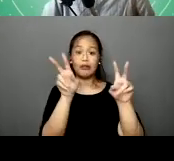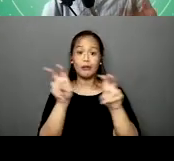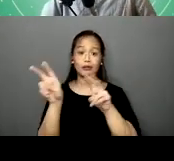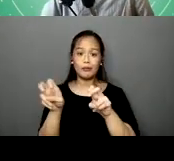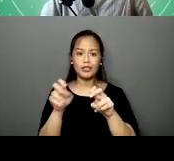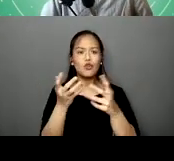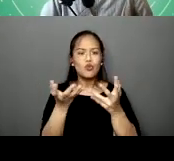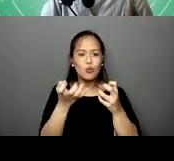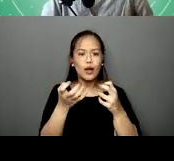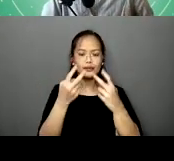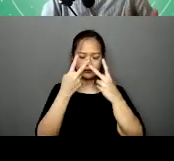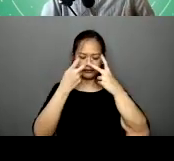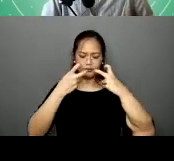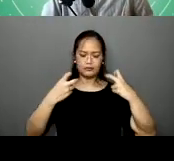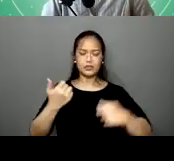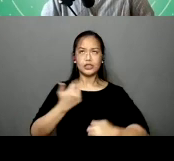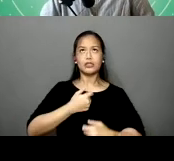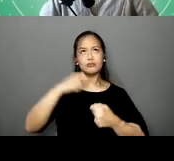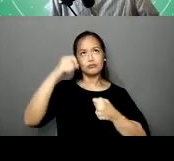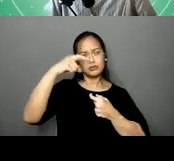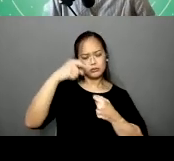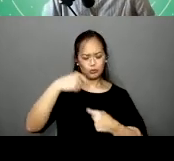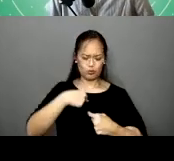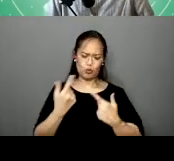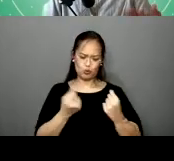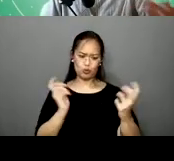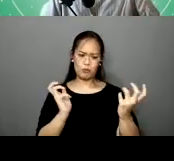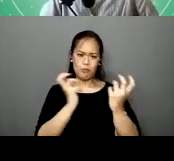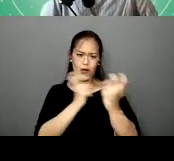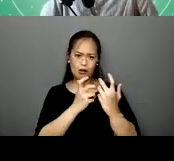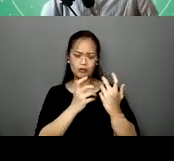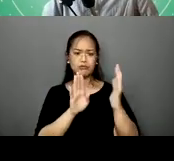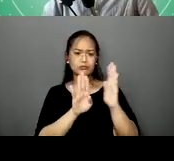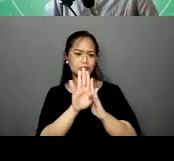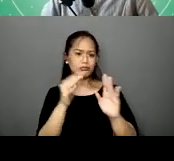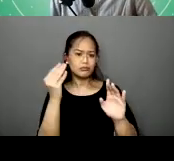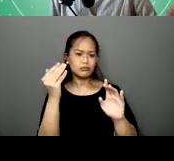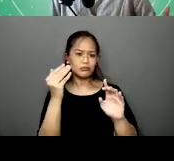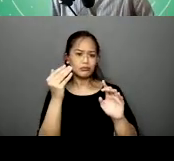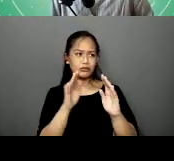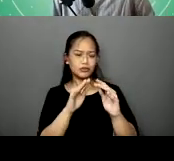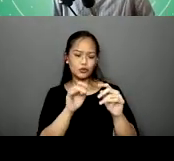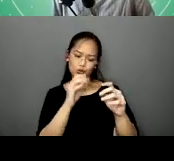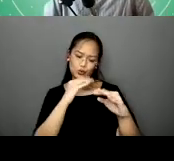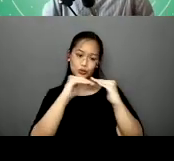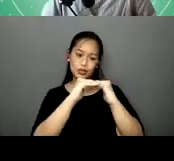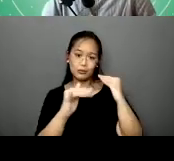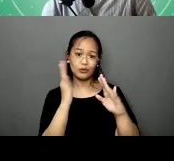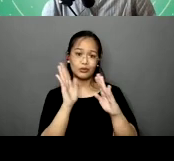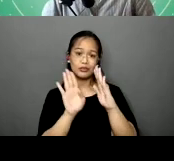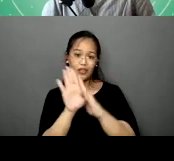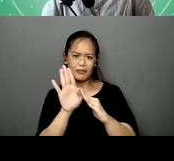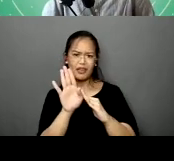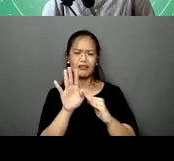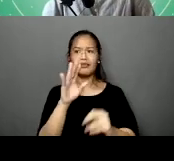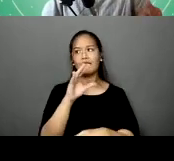look at what we do. And this can be from as big as our business or our industry, all the way to our hobbies, our practices,